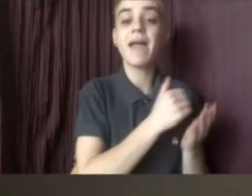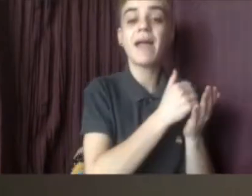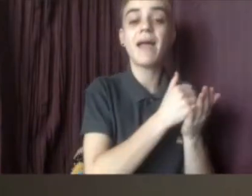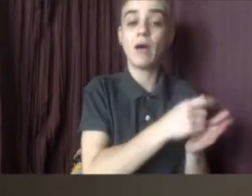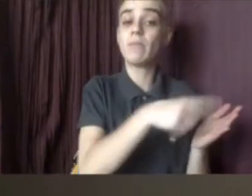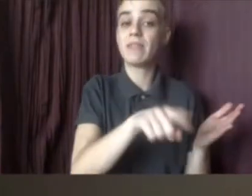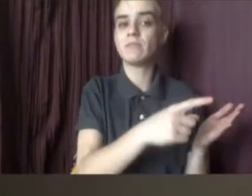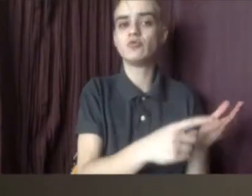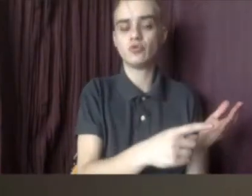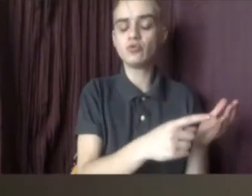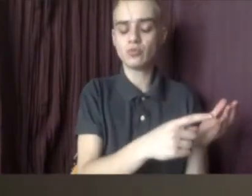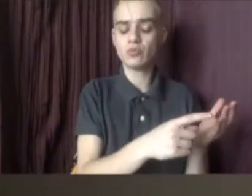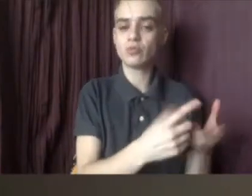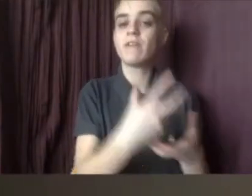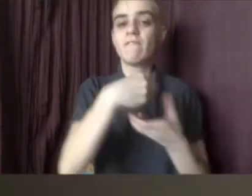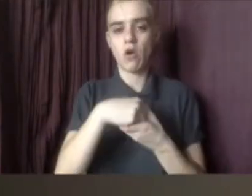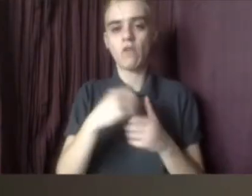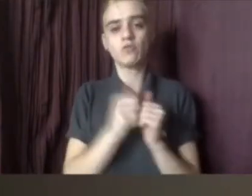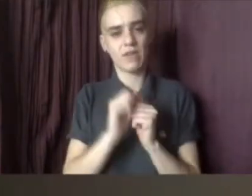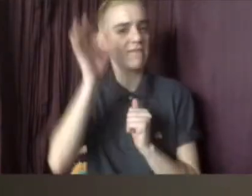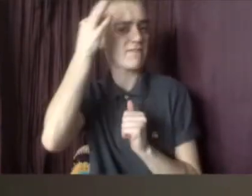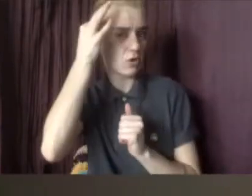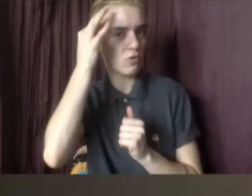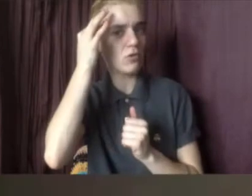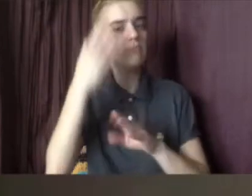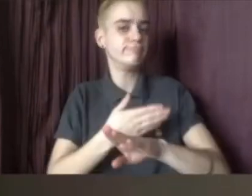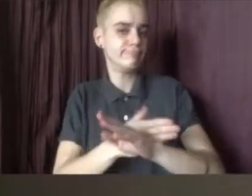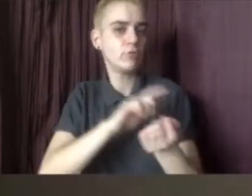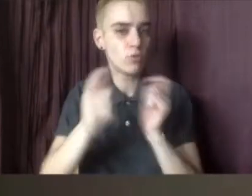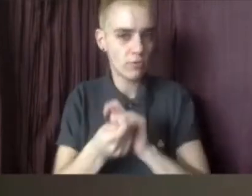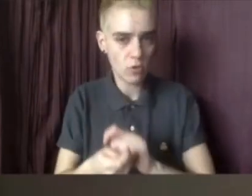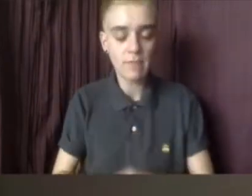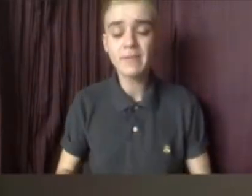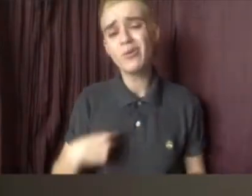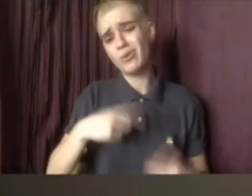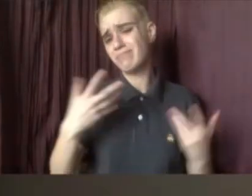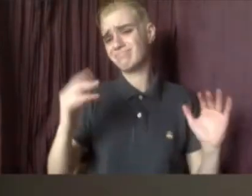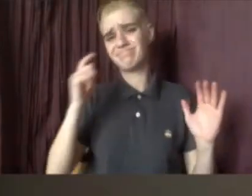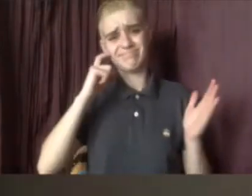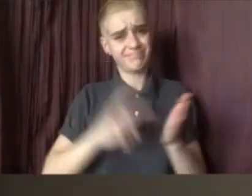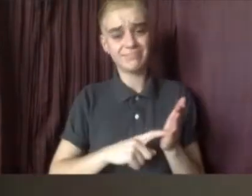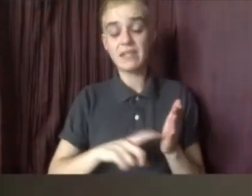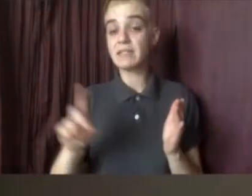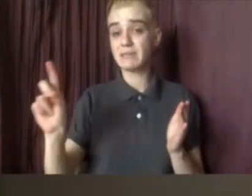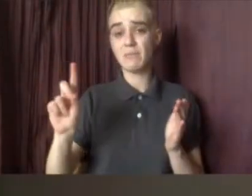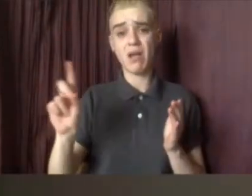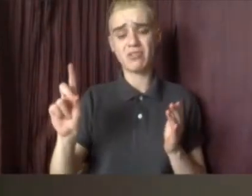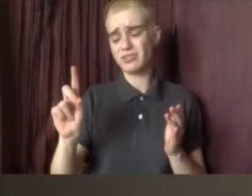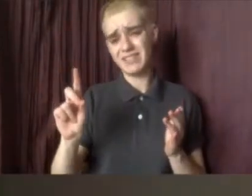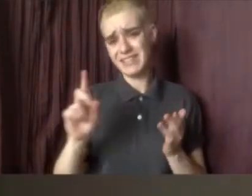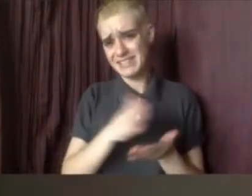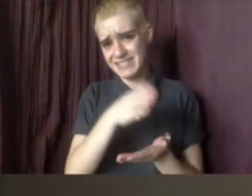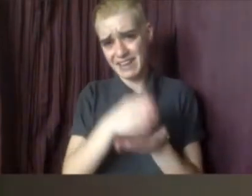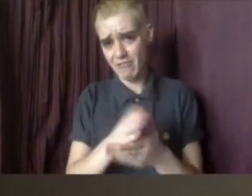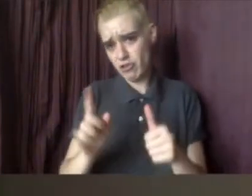care deeply about it. And we also recognize that it impacts every one of the other issues that we deal with, whether